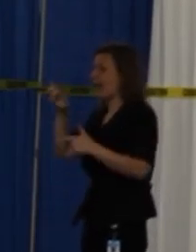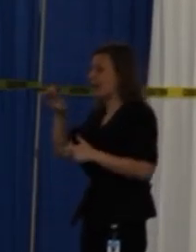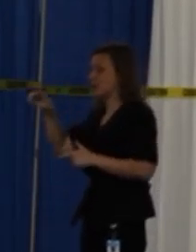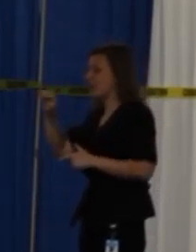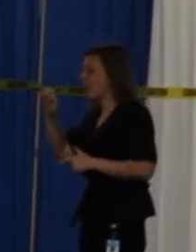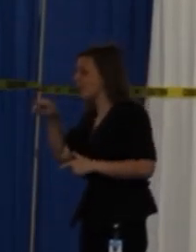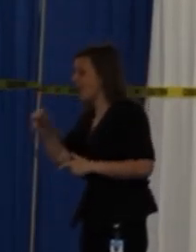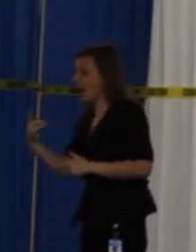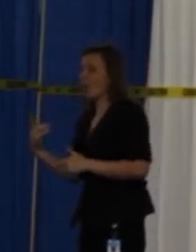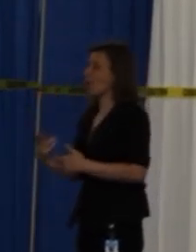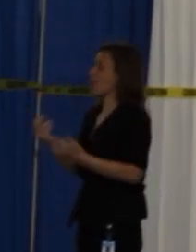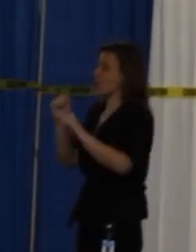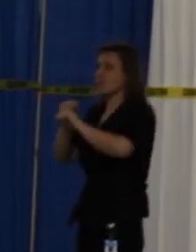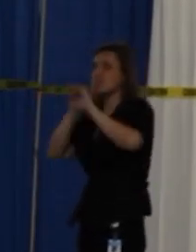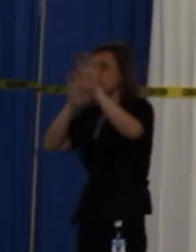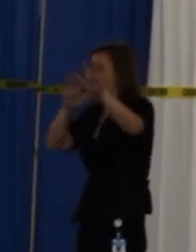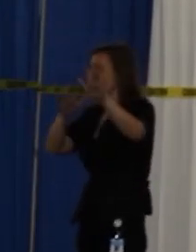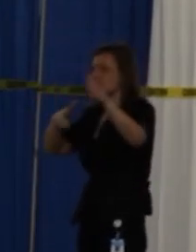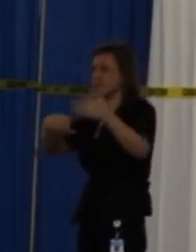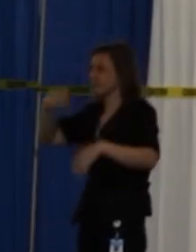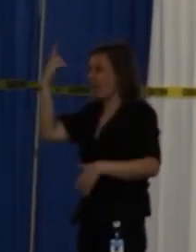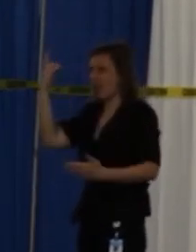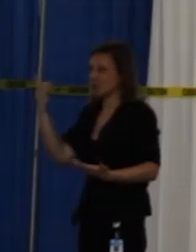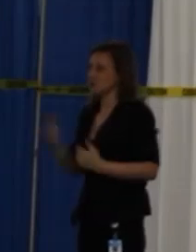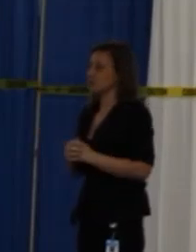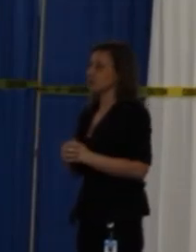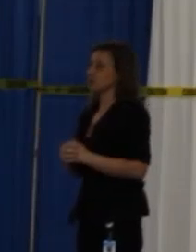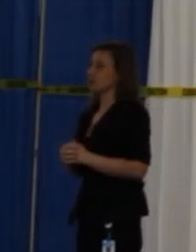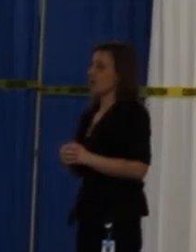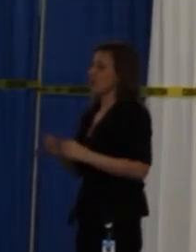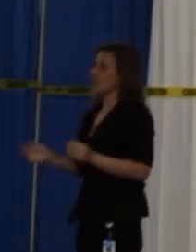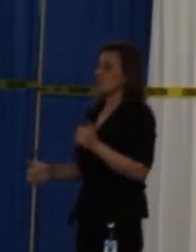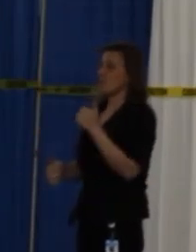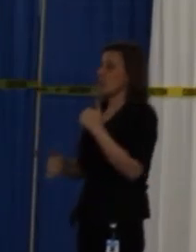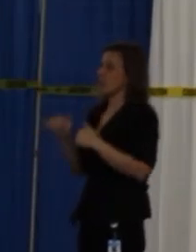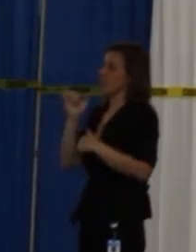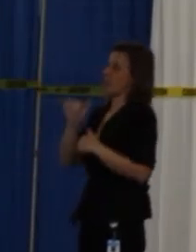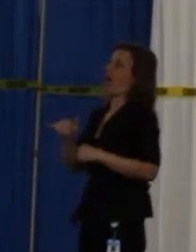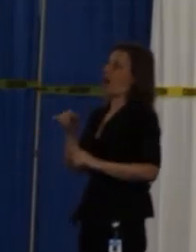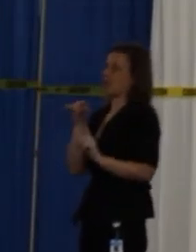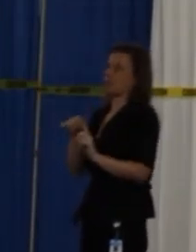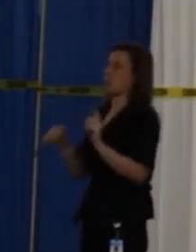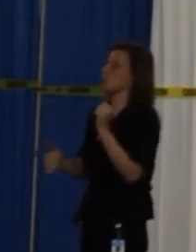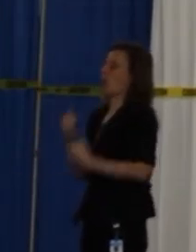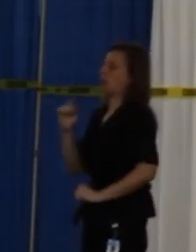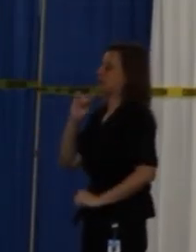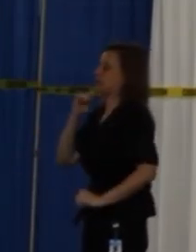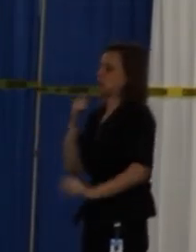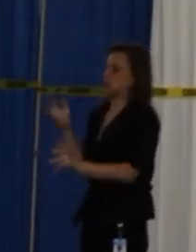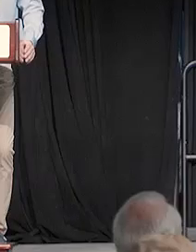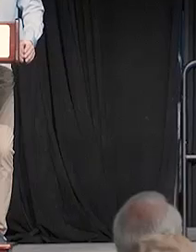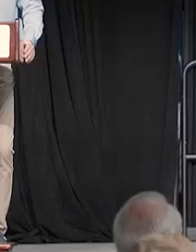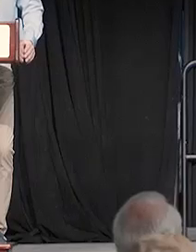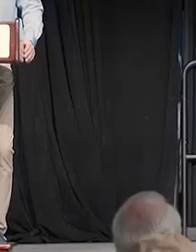and then in the mountains, even higher. So one of the most prolific inland wind producers with wind gusts that we've seen